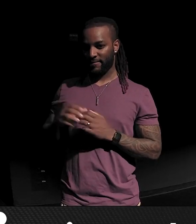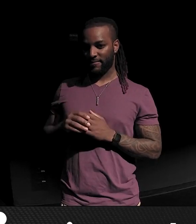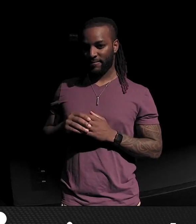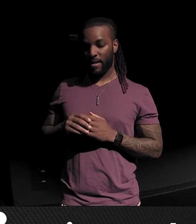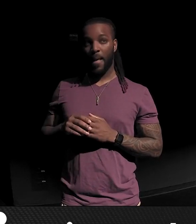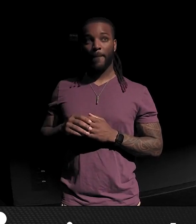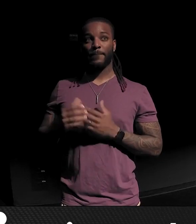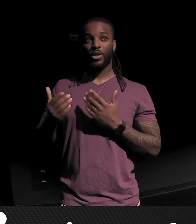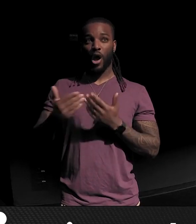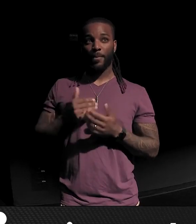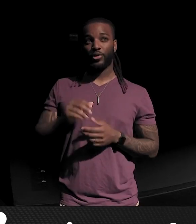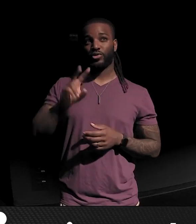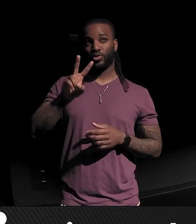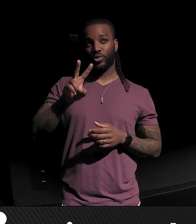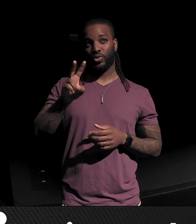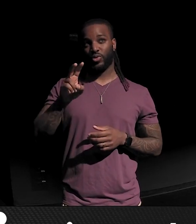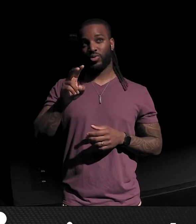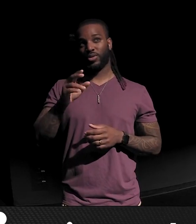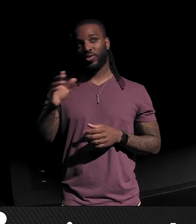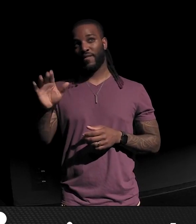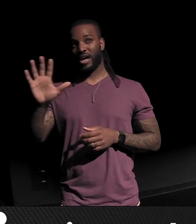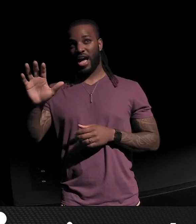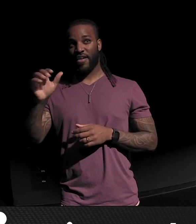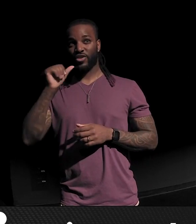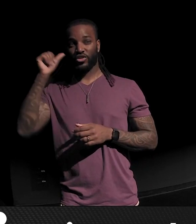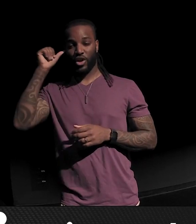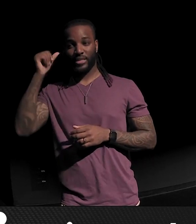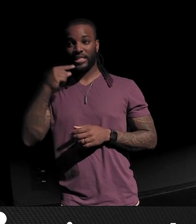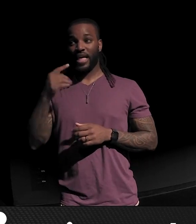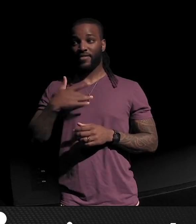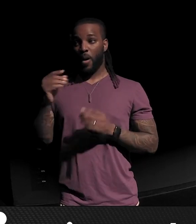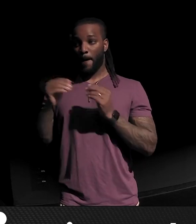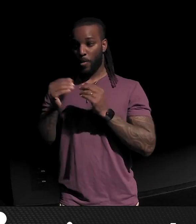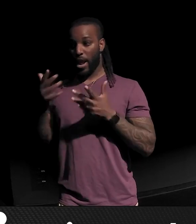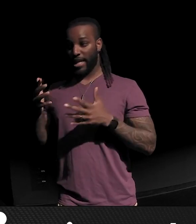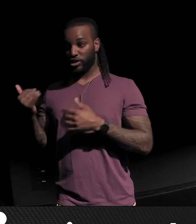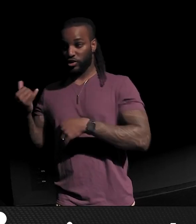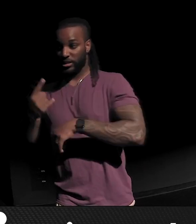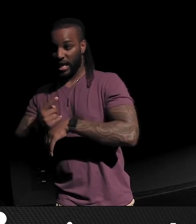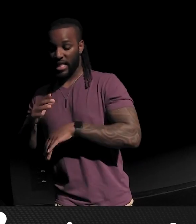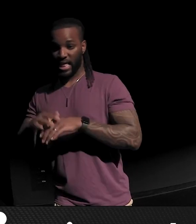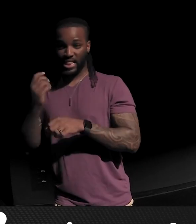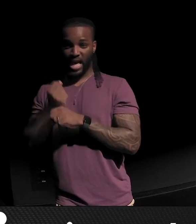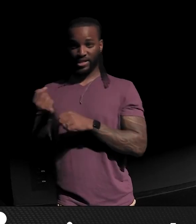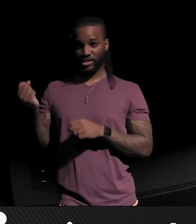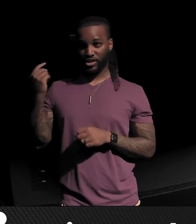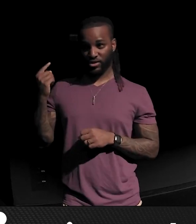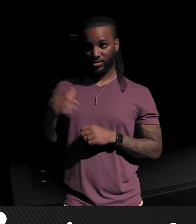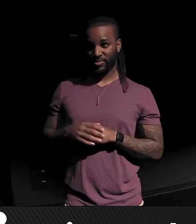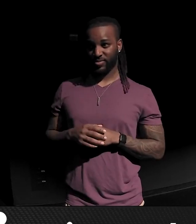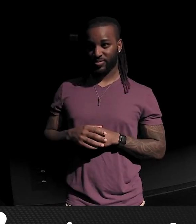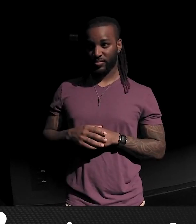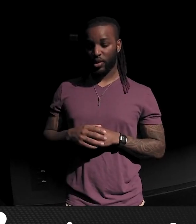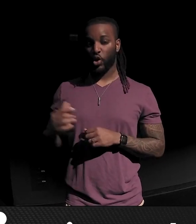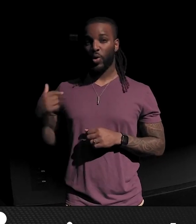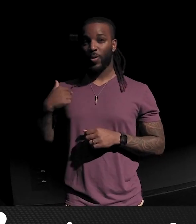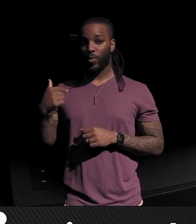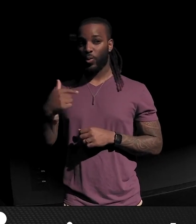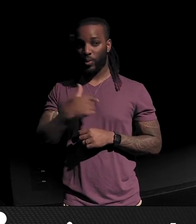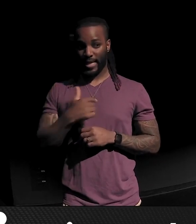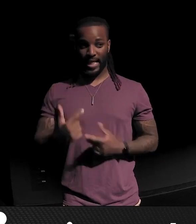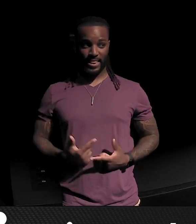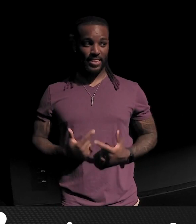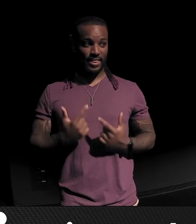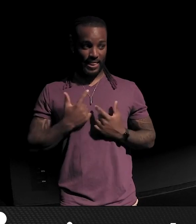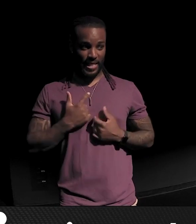Nearly 2 in 5 adults say they feel more anxious today than they were a year ago today. We live